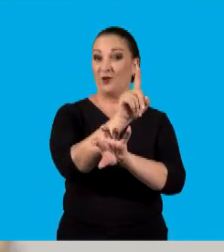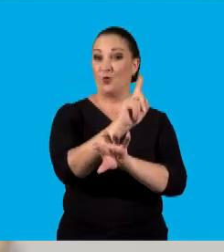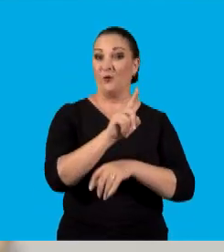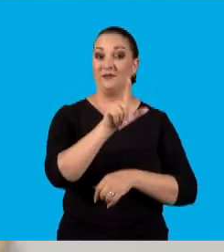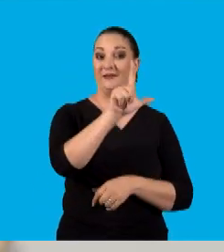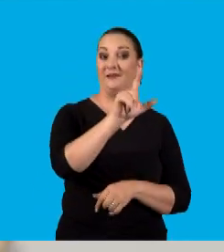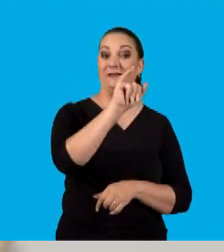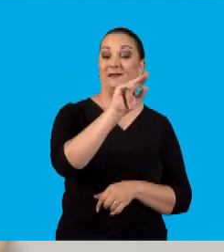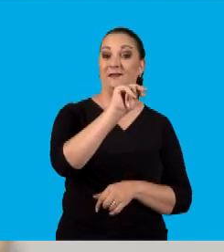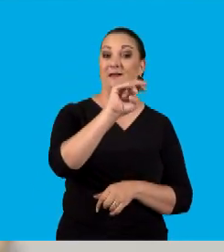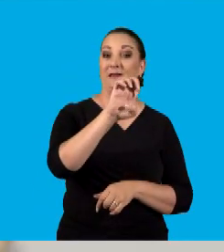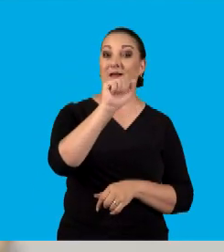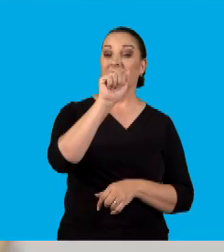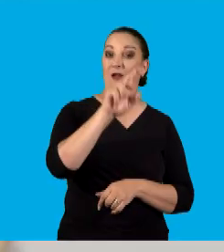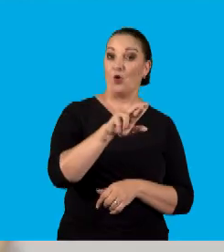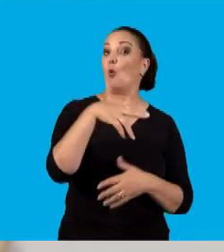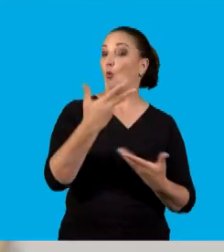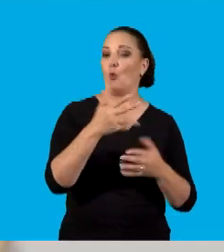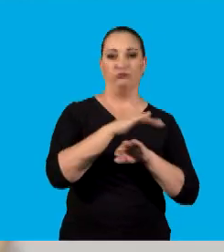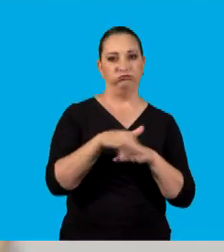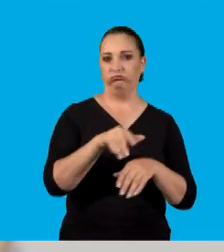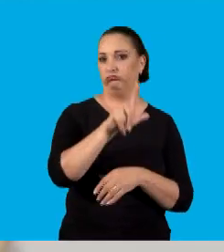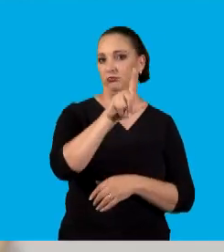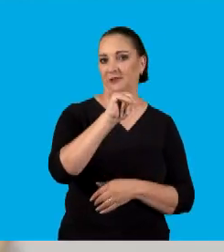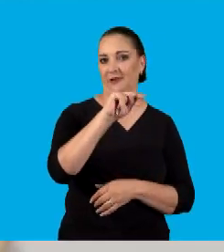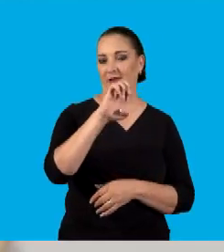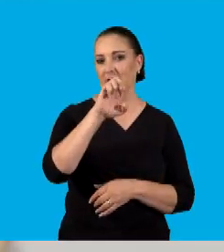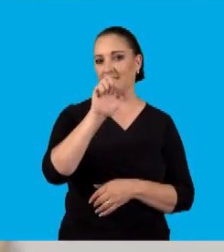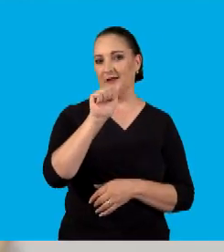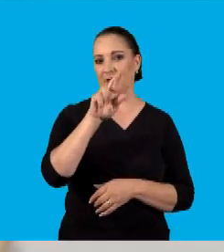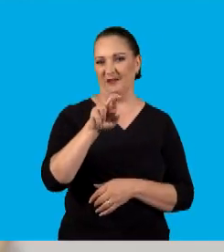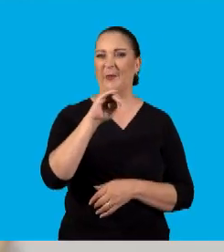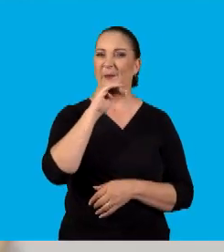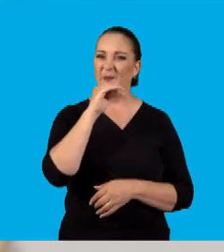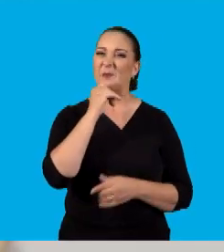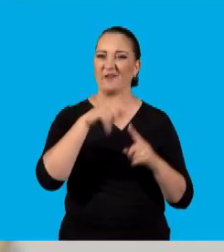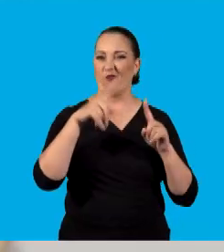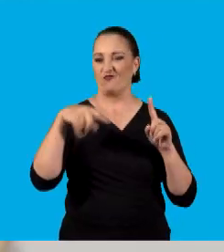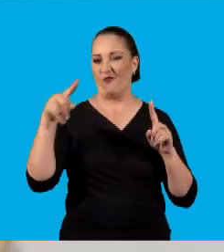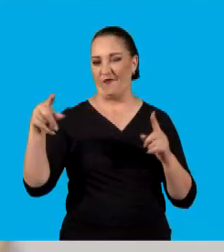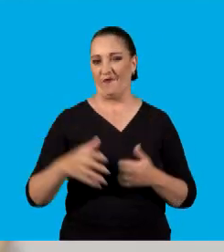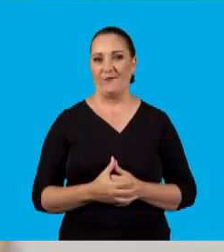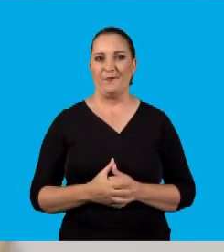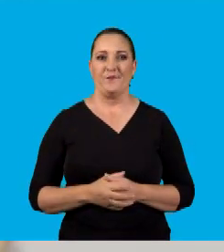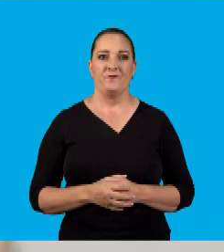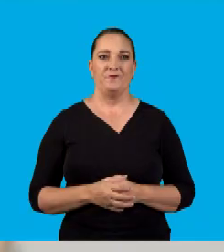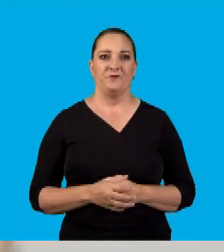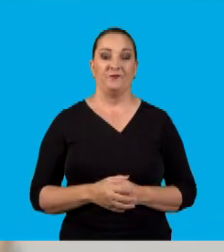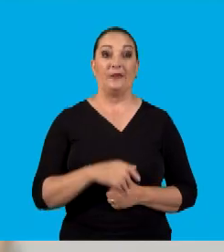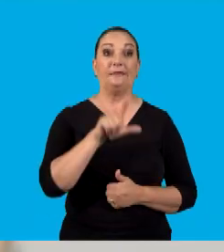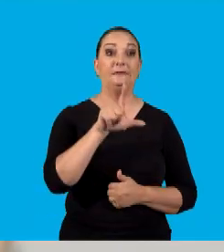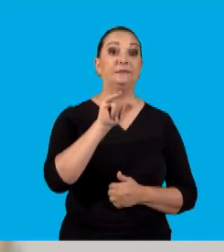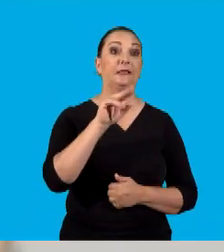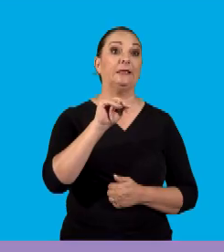first concept that we are going to look at is linear or nonlinear, and of course we are talking about graphs